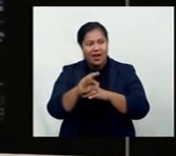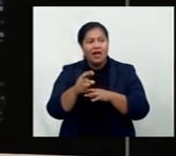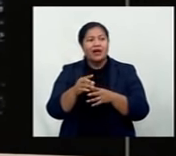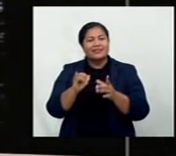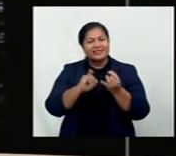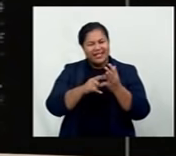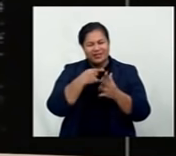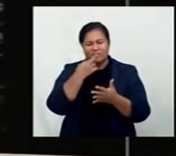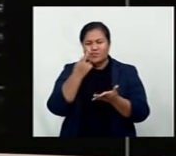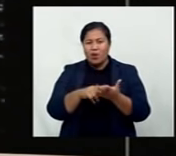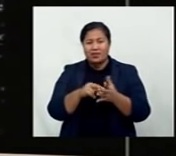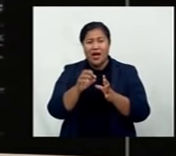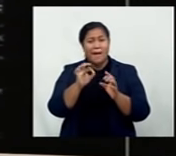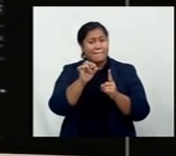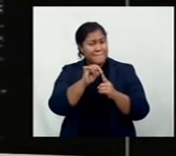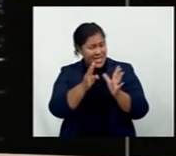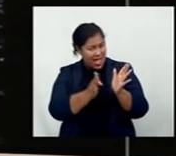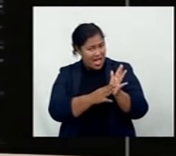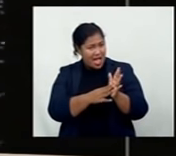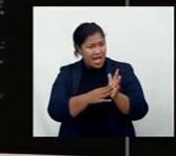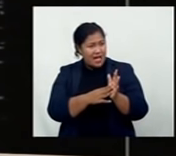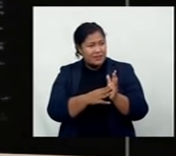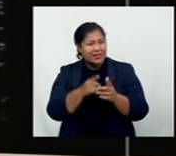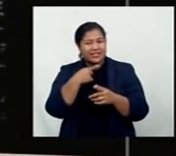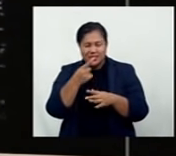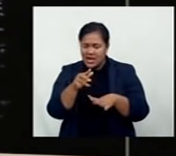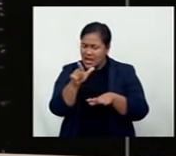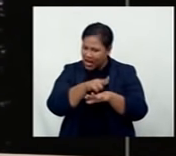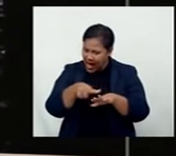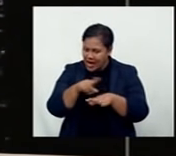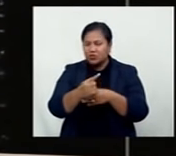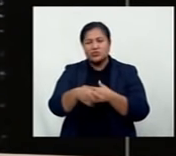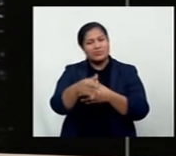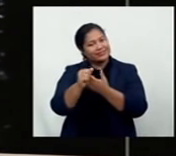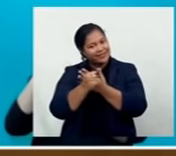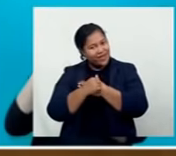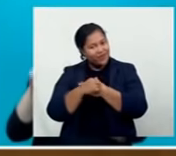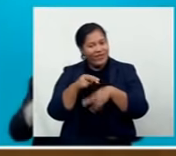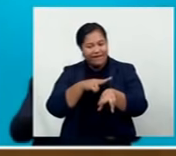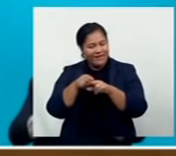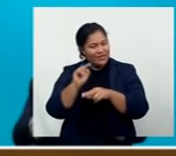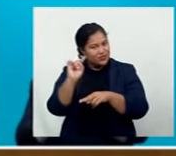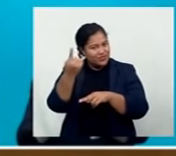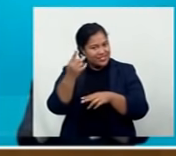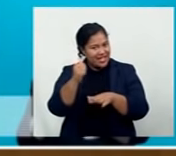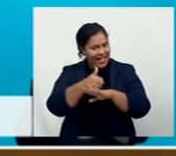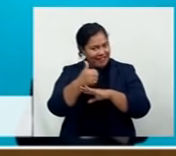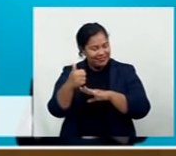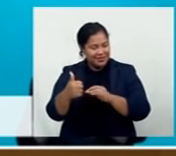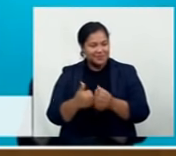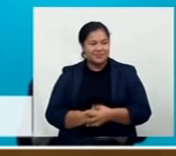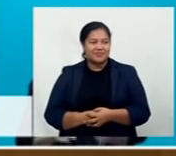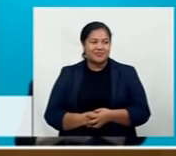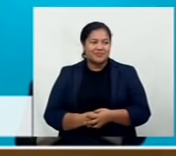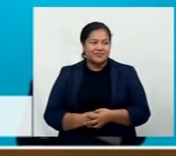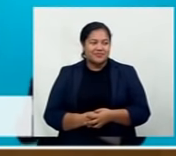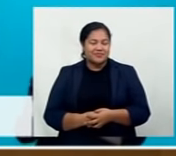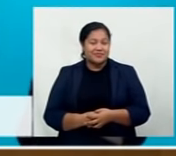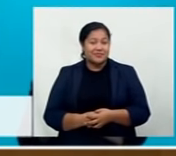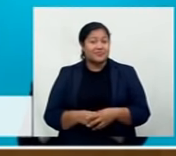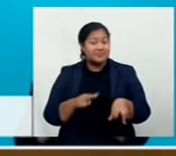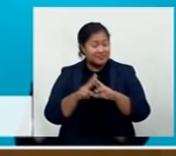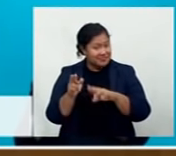maintains Itoke communities and land remain safe with the Fiji First government. The Fiji First